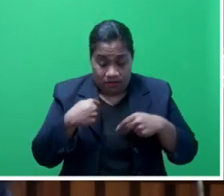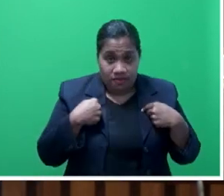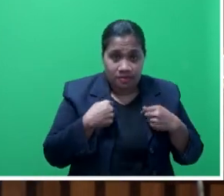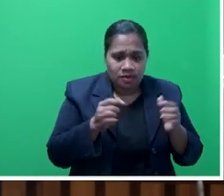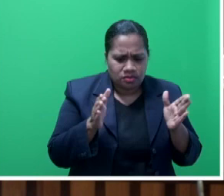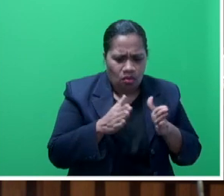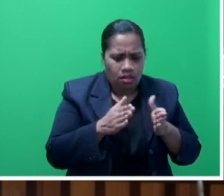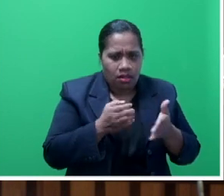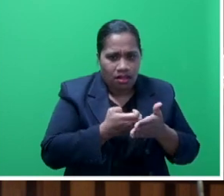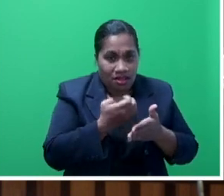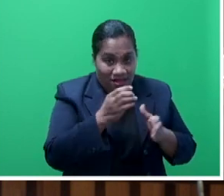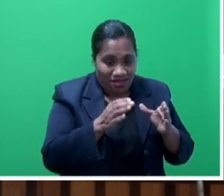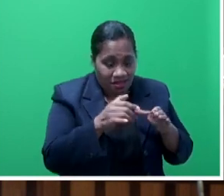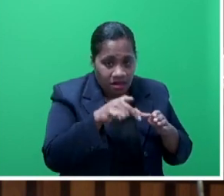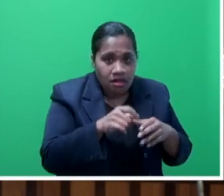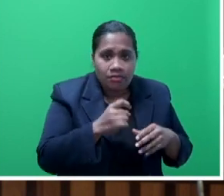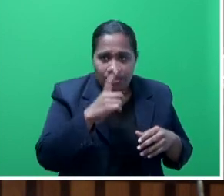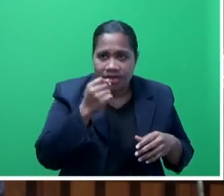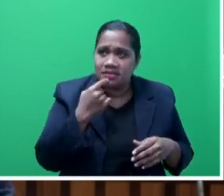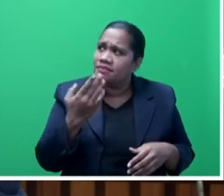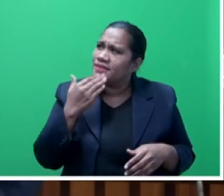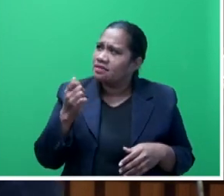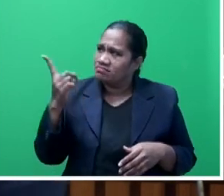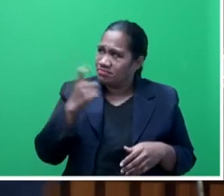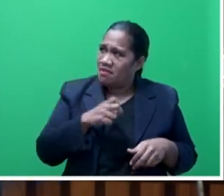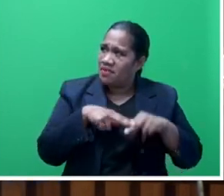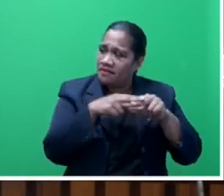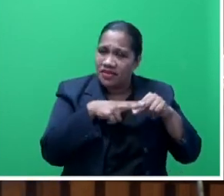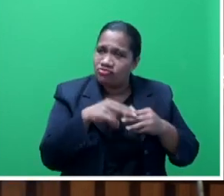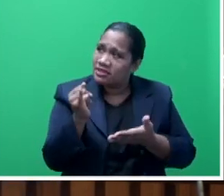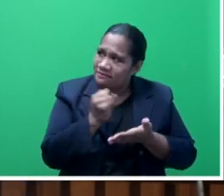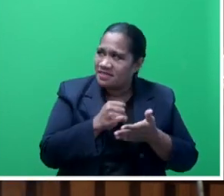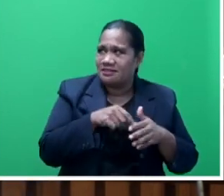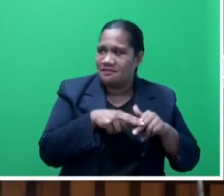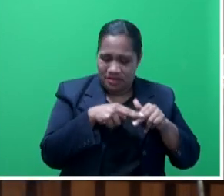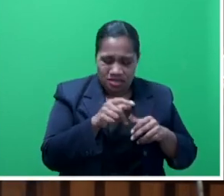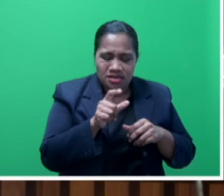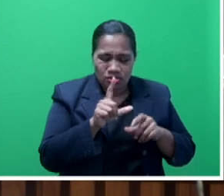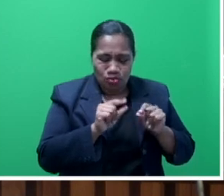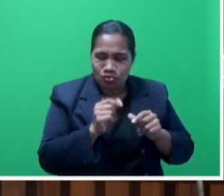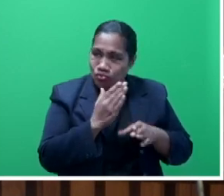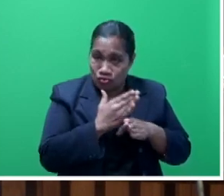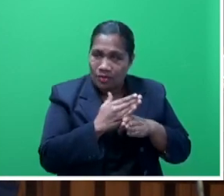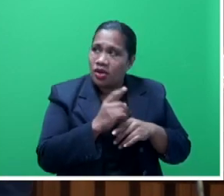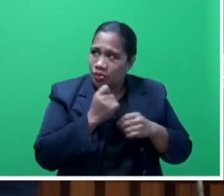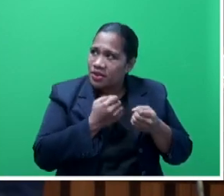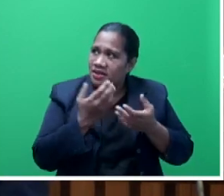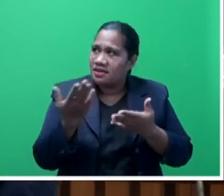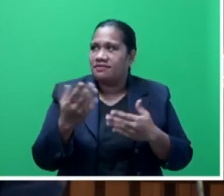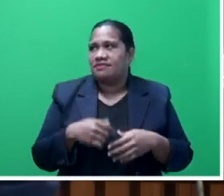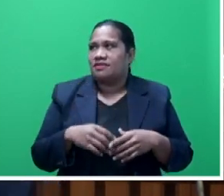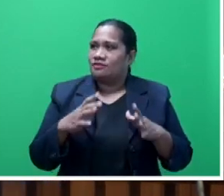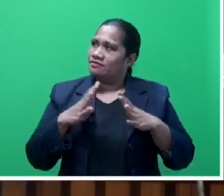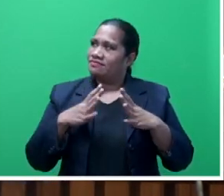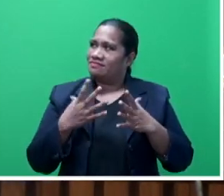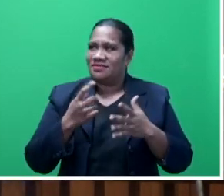economy, are able to say to somebody, please come to Fiji, invest in Fiji, create jobs, and we give you a 13-year tax-free holiday, go and invest in Vanuatu, we'll